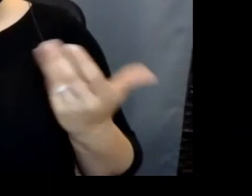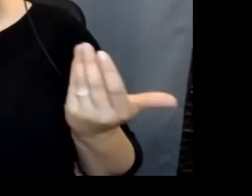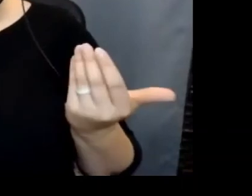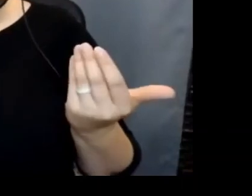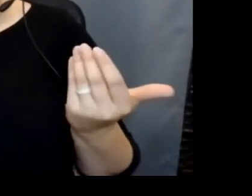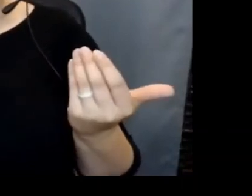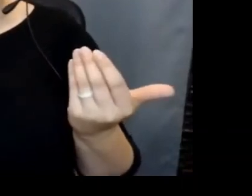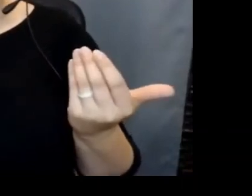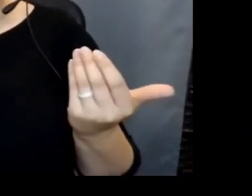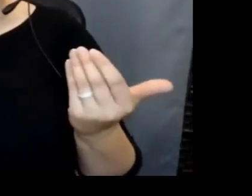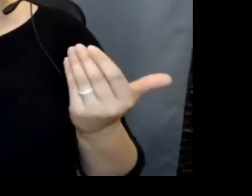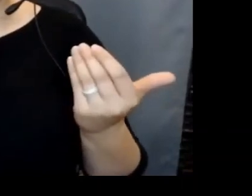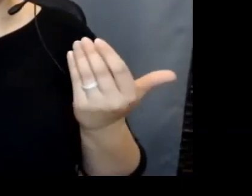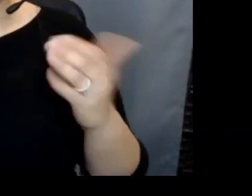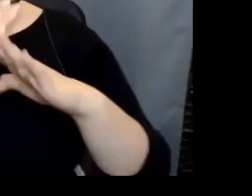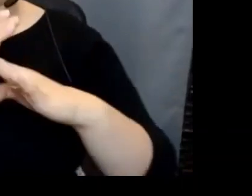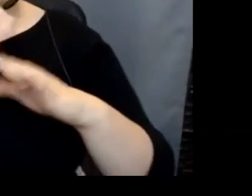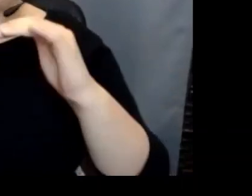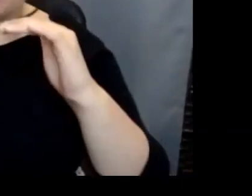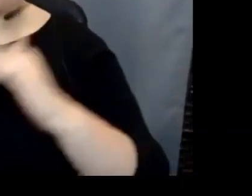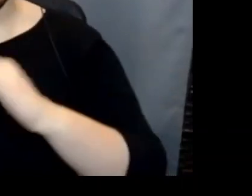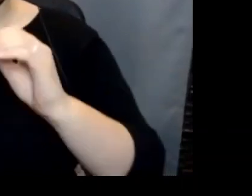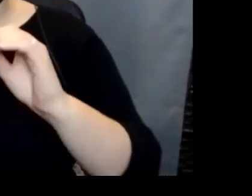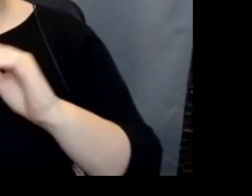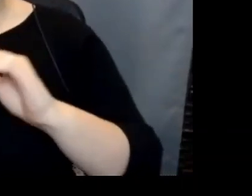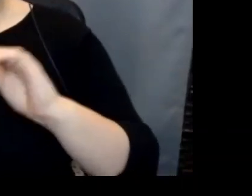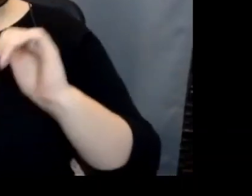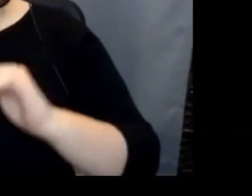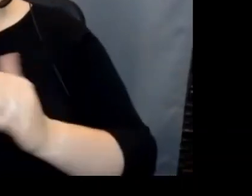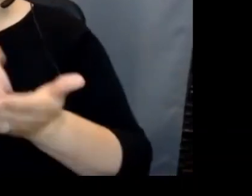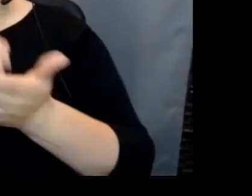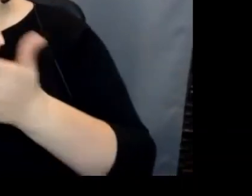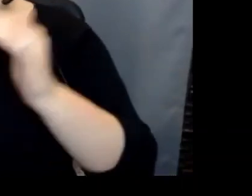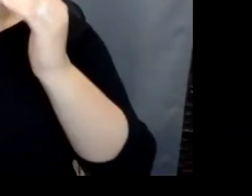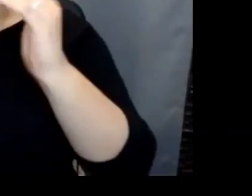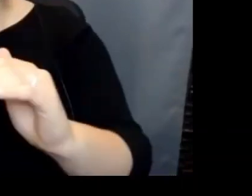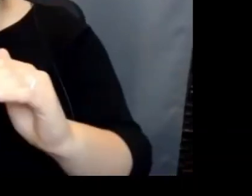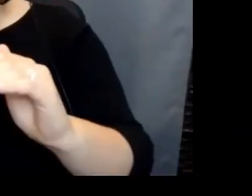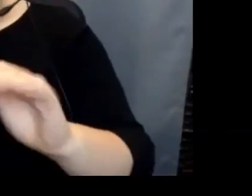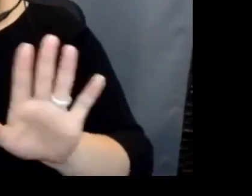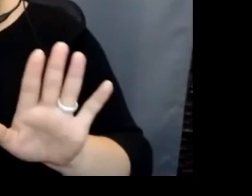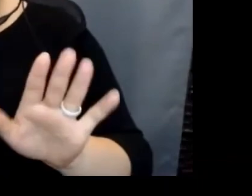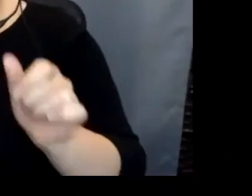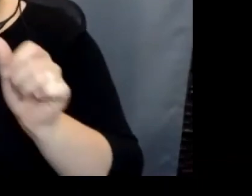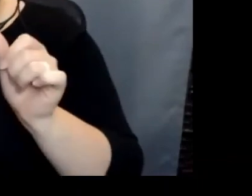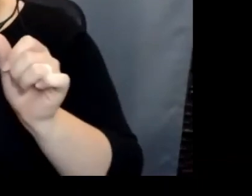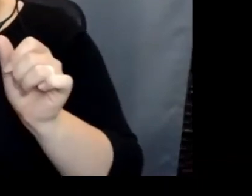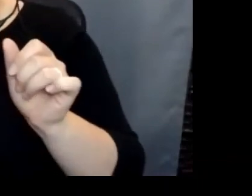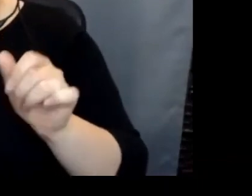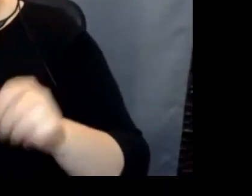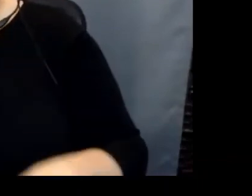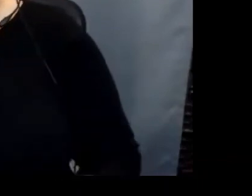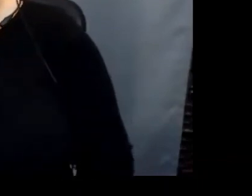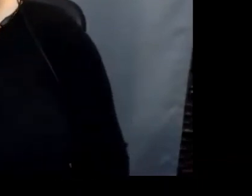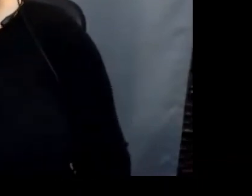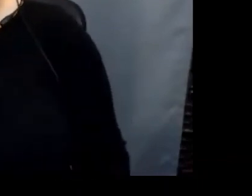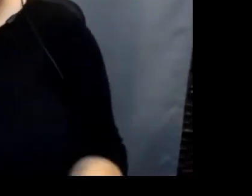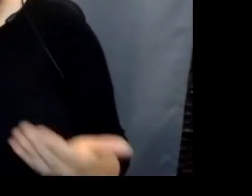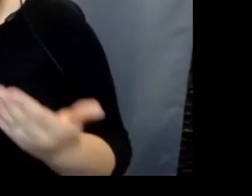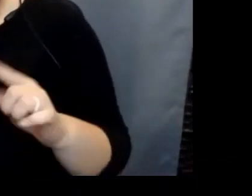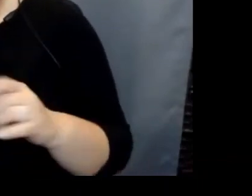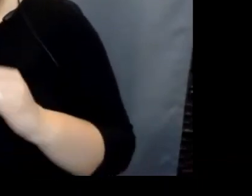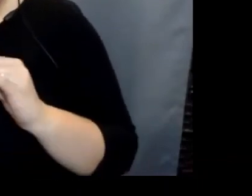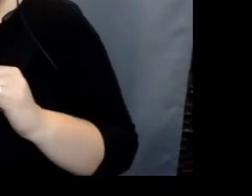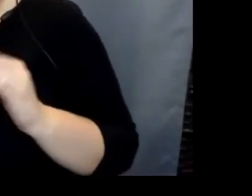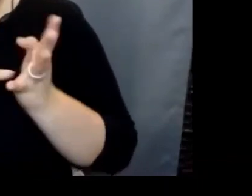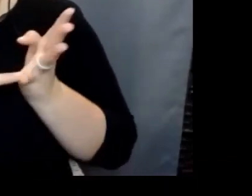month. In other words, keep that into consideration when you're enrolling and when you're wanting to, make that contribution into